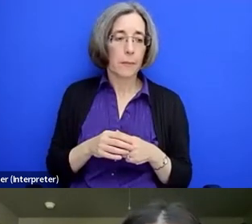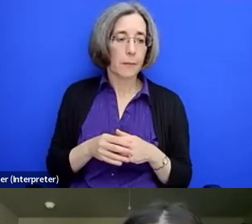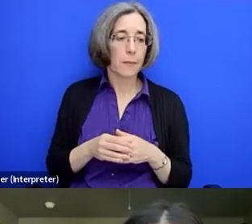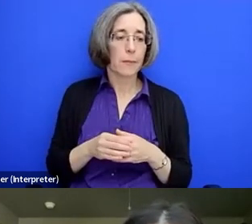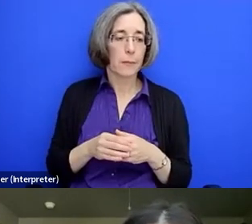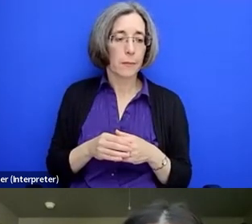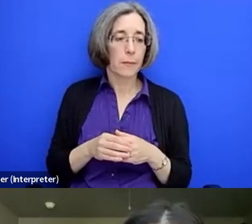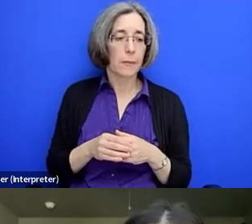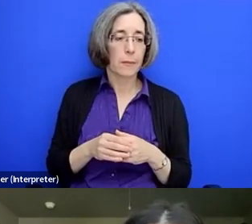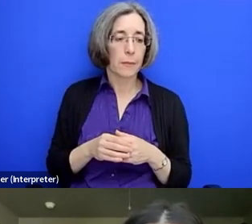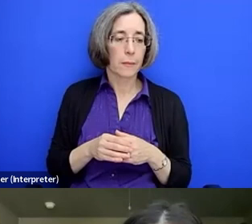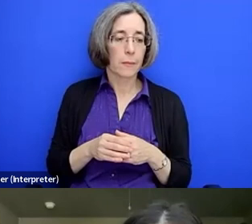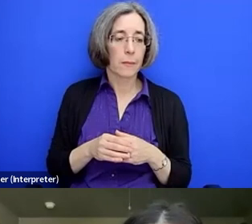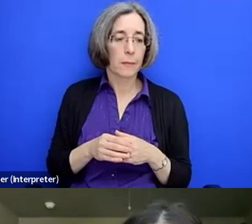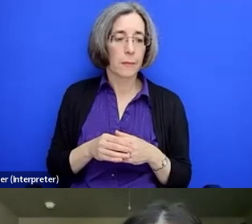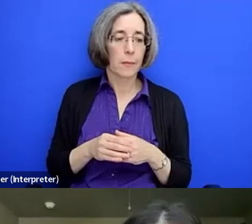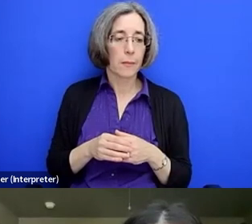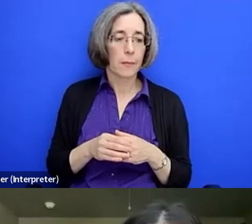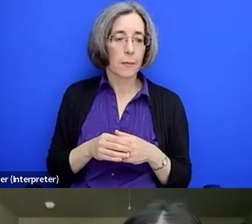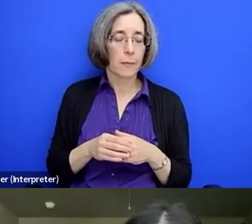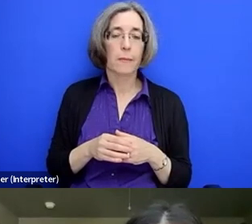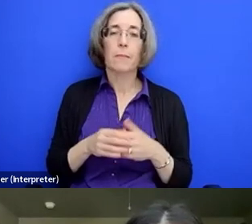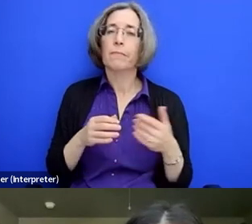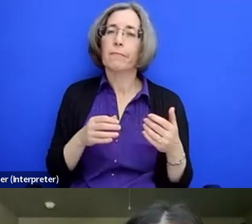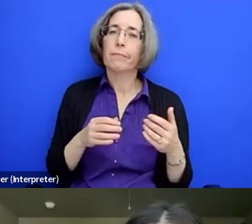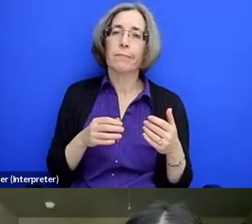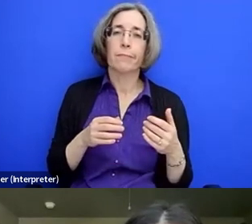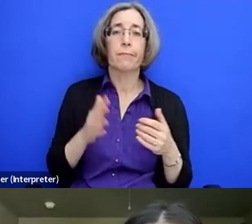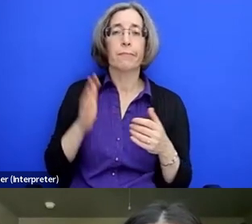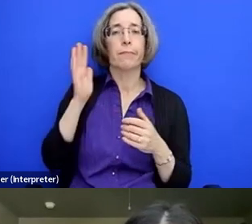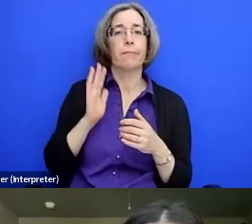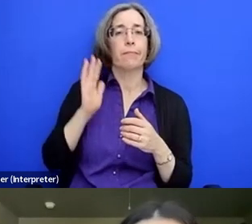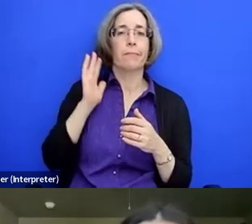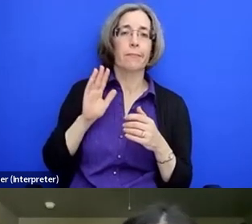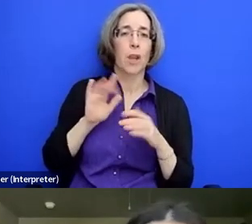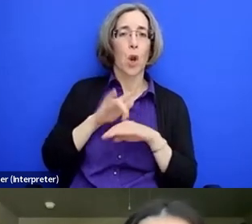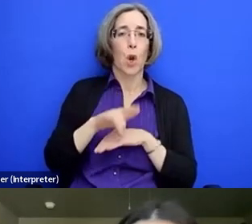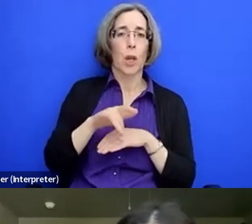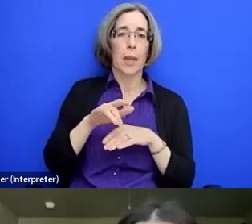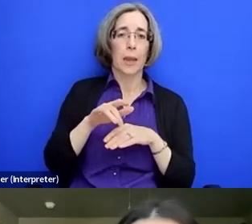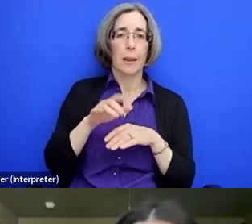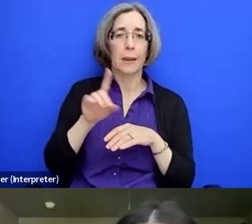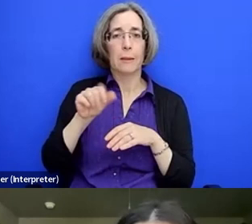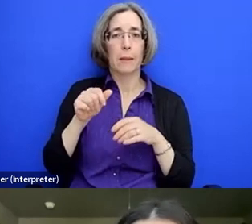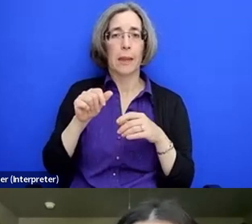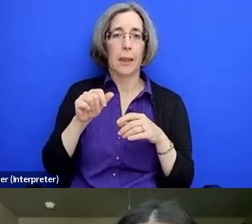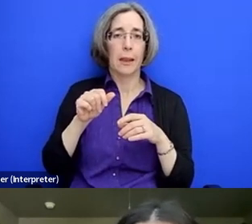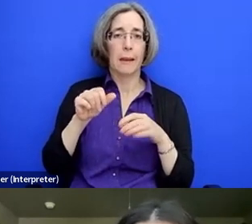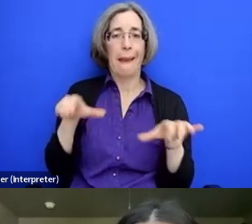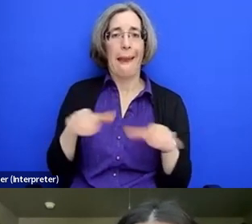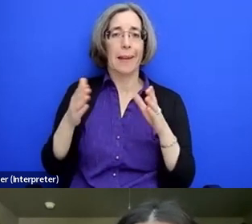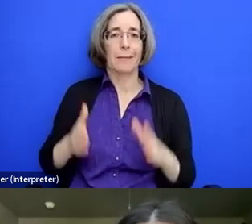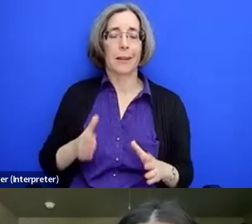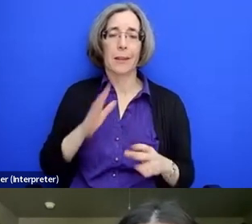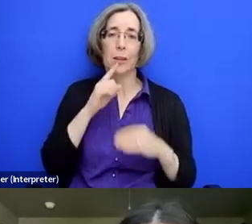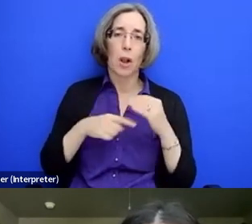disability rights activists told were about structural barriers to participation in society that created the social model